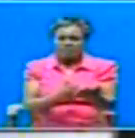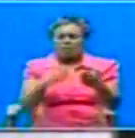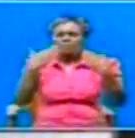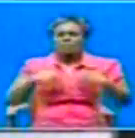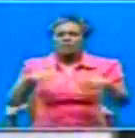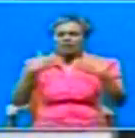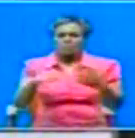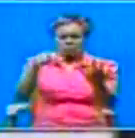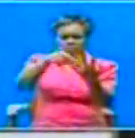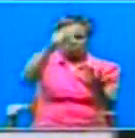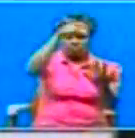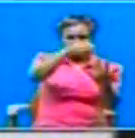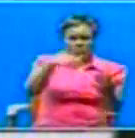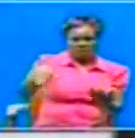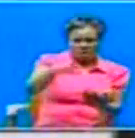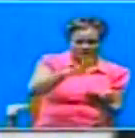saying